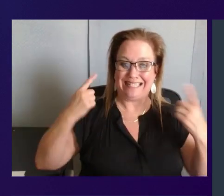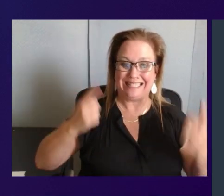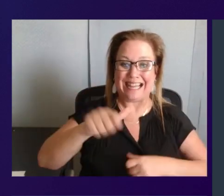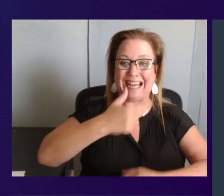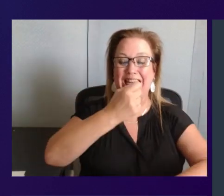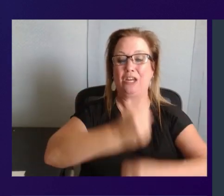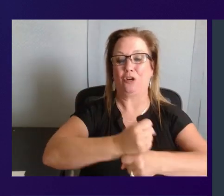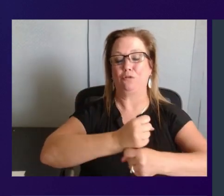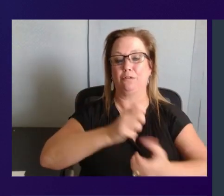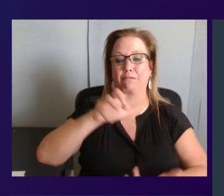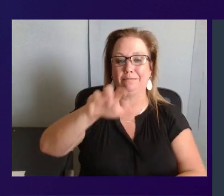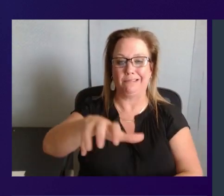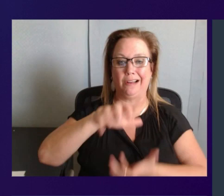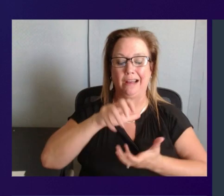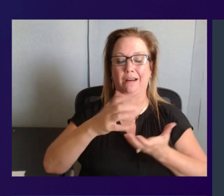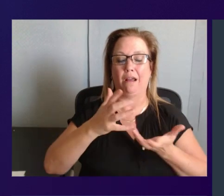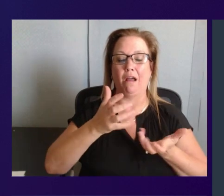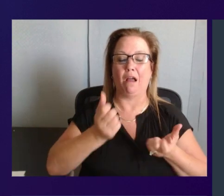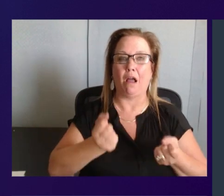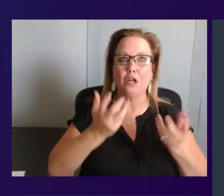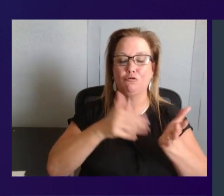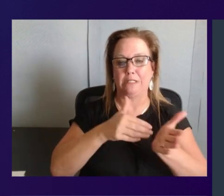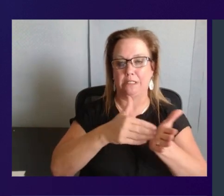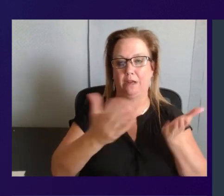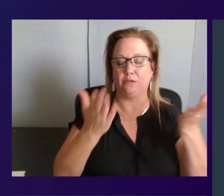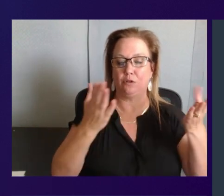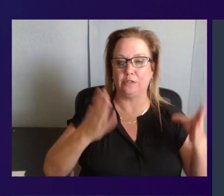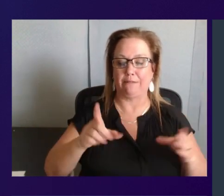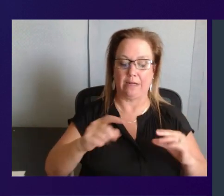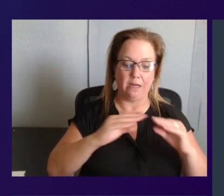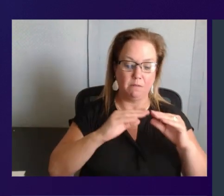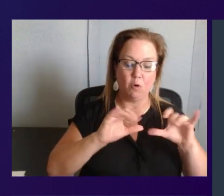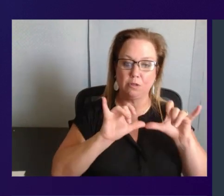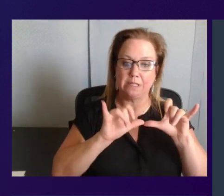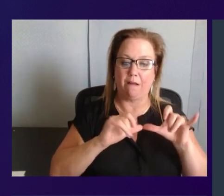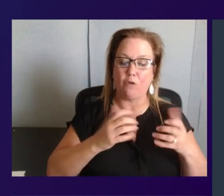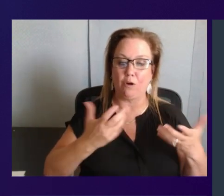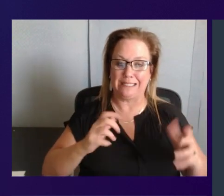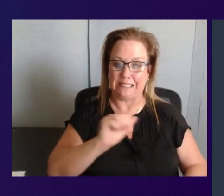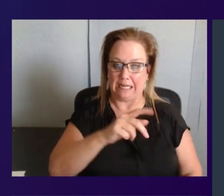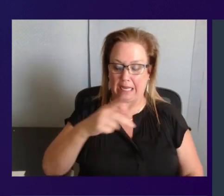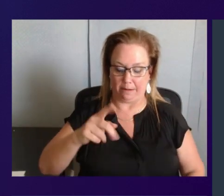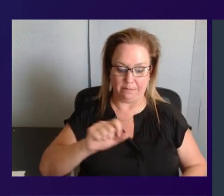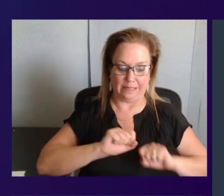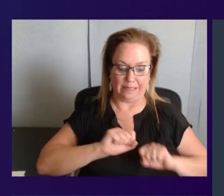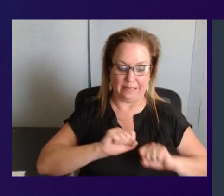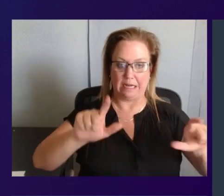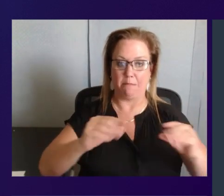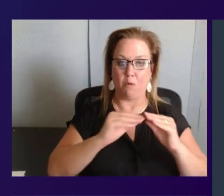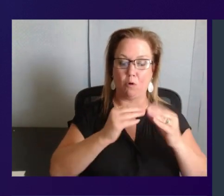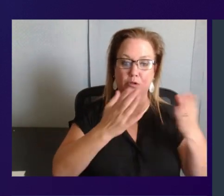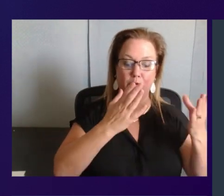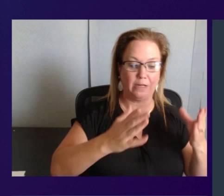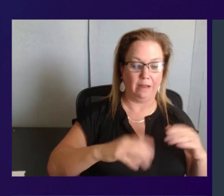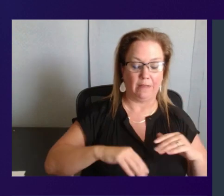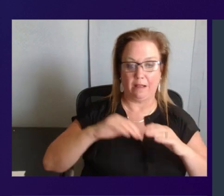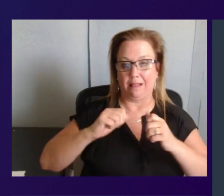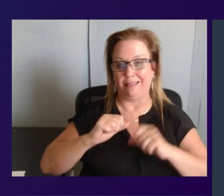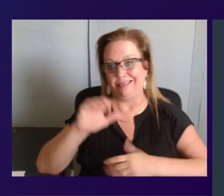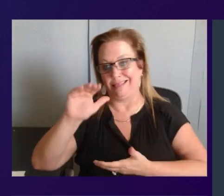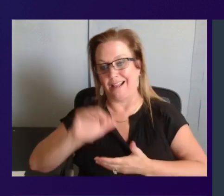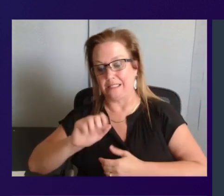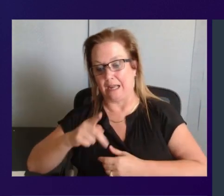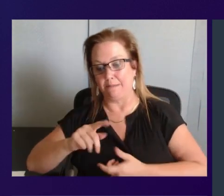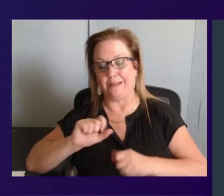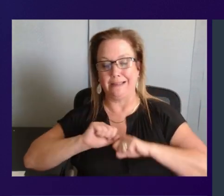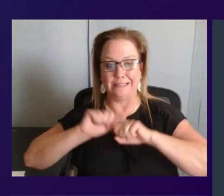accumulated hundreds of servers. If they needed more scale for existing apps, they deployed more servers. If they rolled out new apps, they deployed more